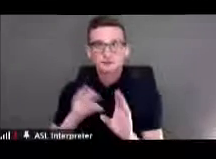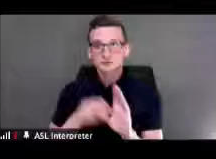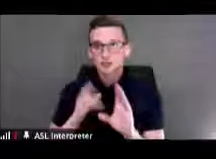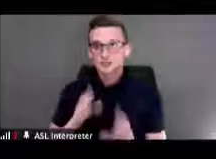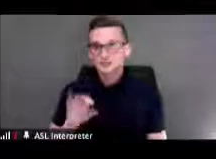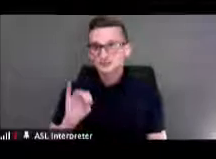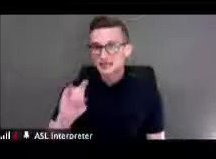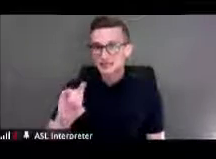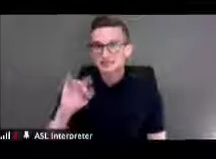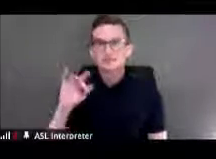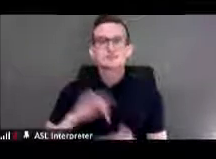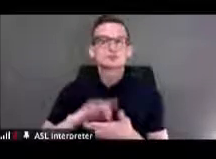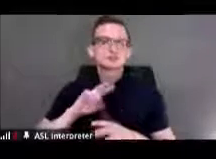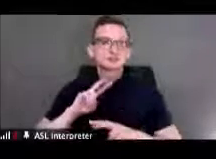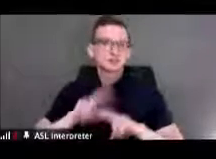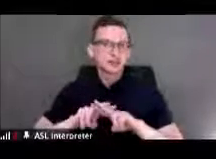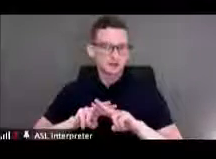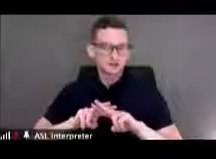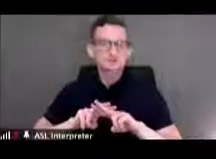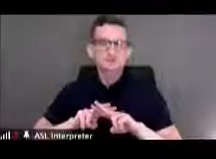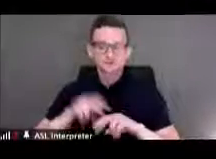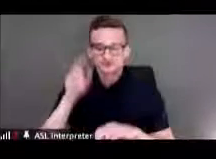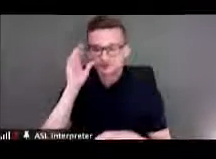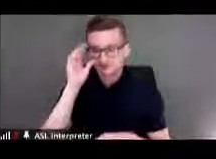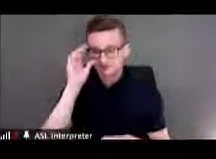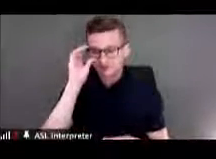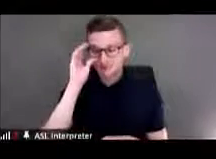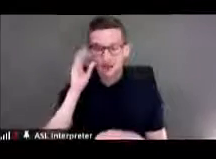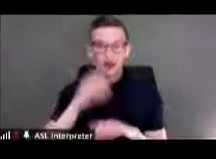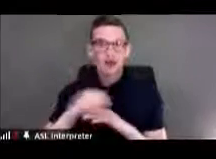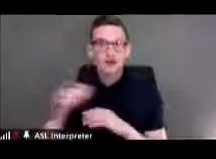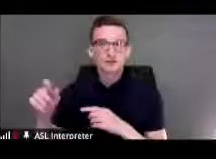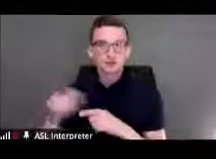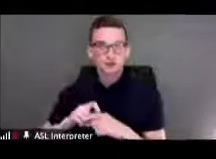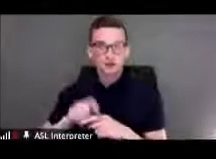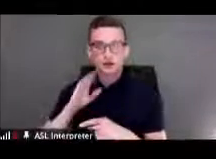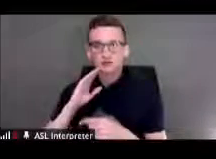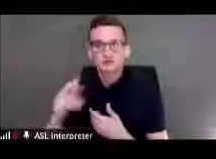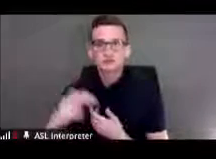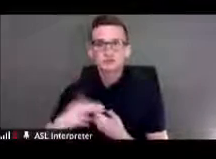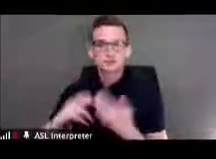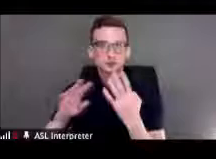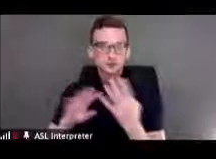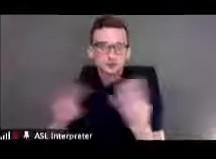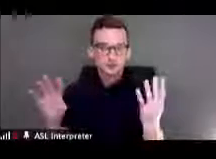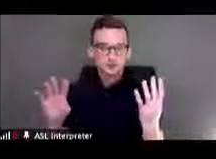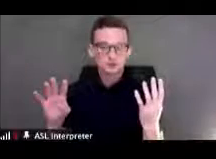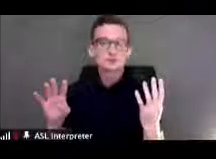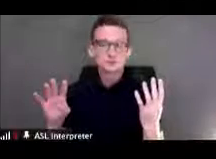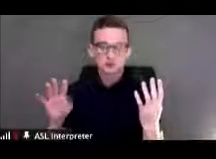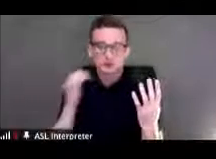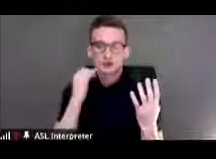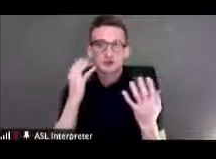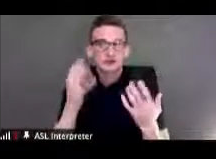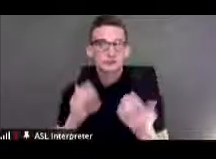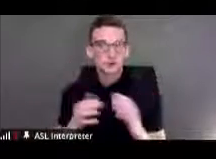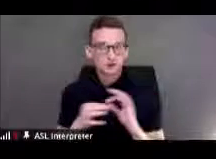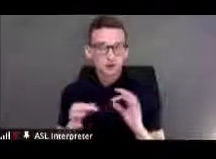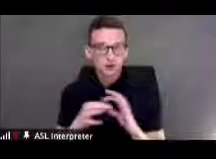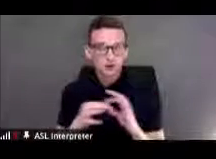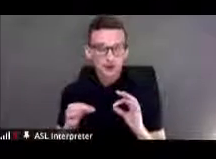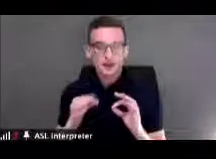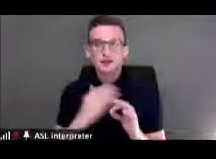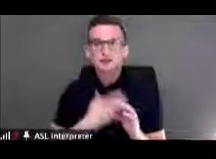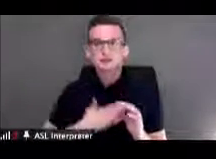simply press the pound key. Once you have dialed in, you will be placed in a queue. To indicate you wish to comment, please